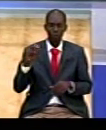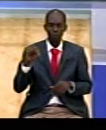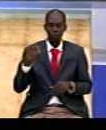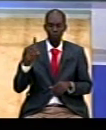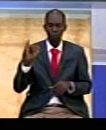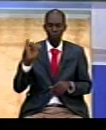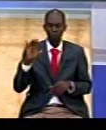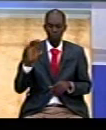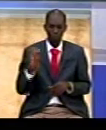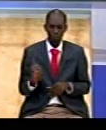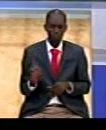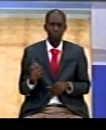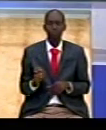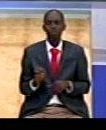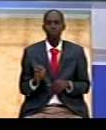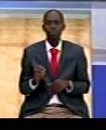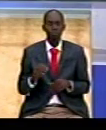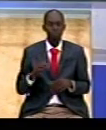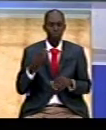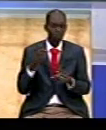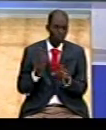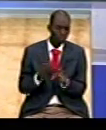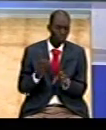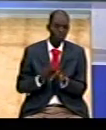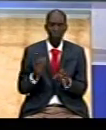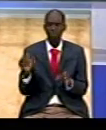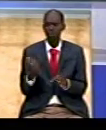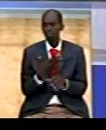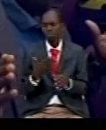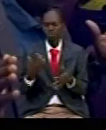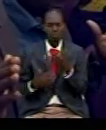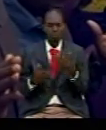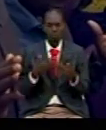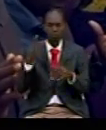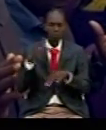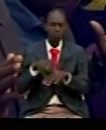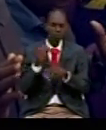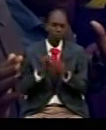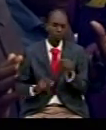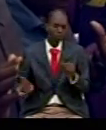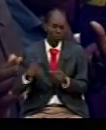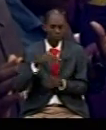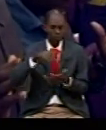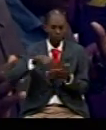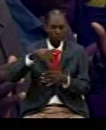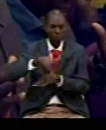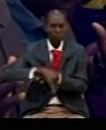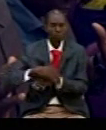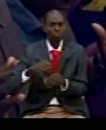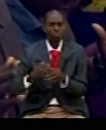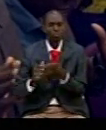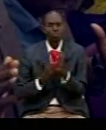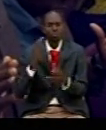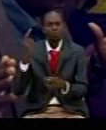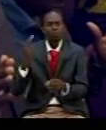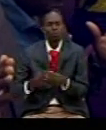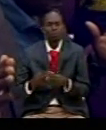impotence, whatever. Touch everyone tonight in Jesus' name.